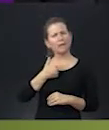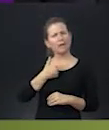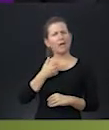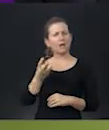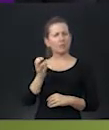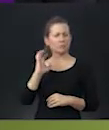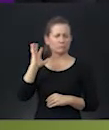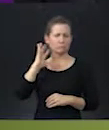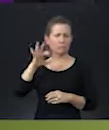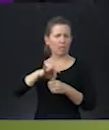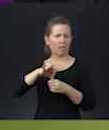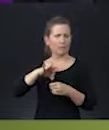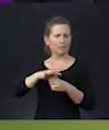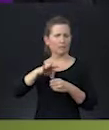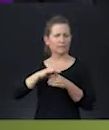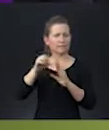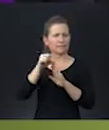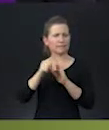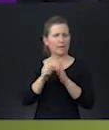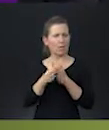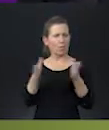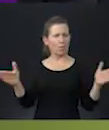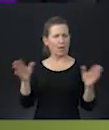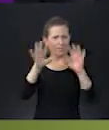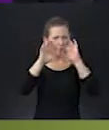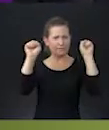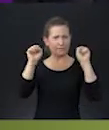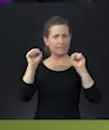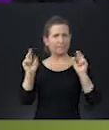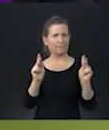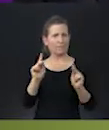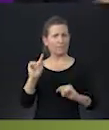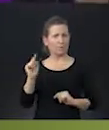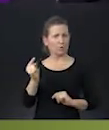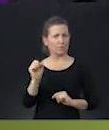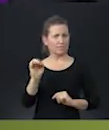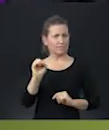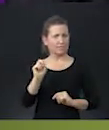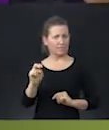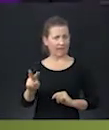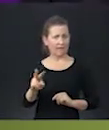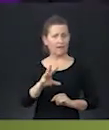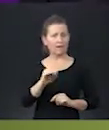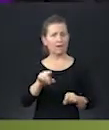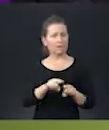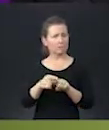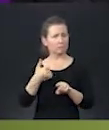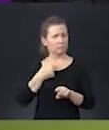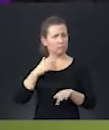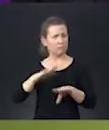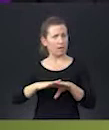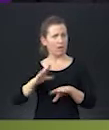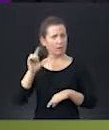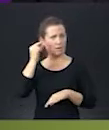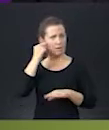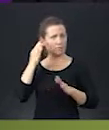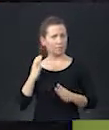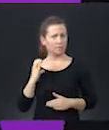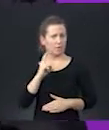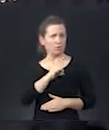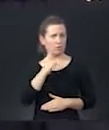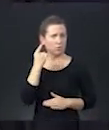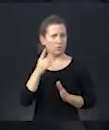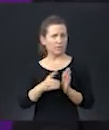elected statewide president of People First in Nevada, and I'm also on the Governor's Council for Developmental